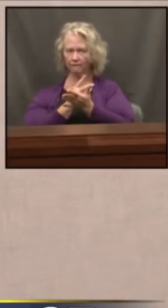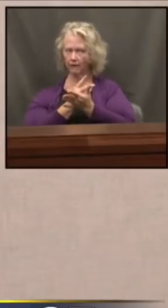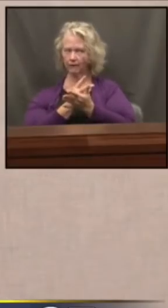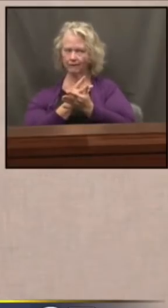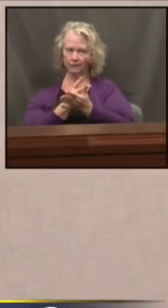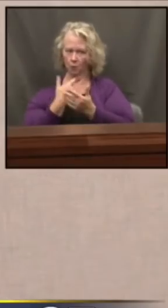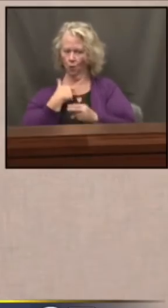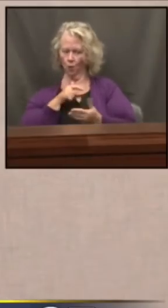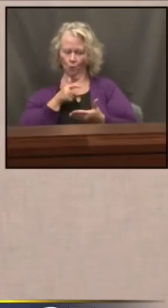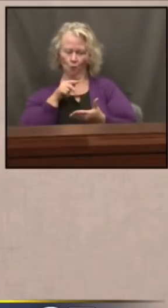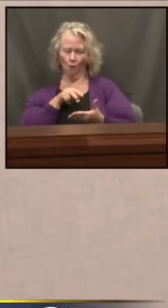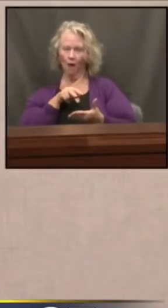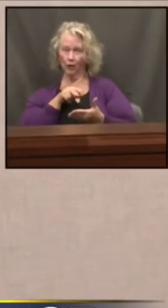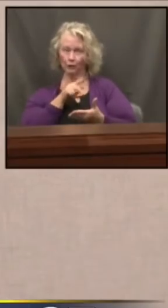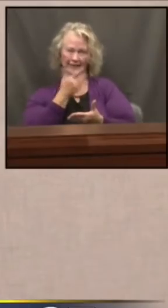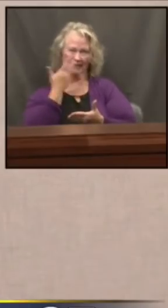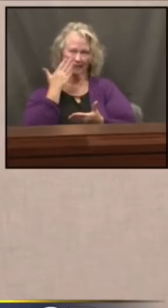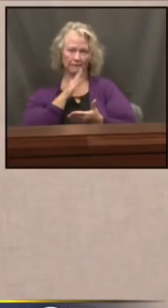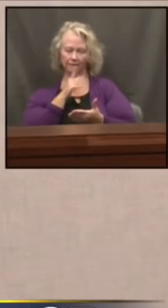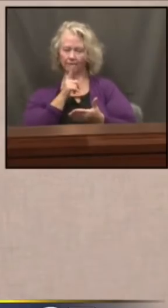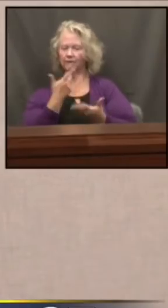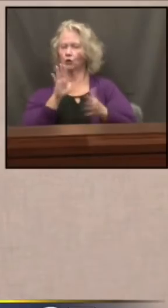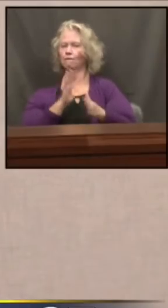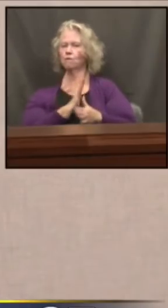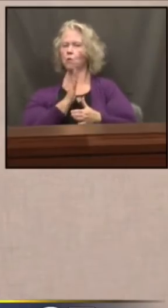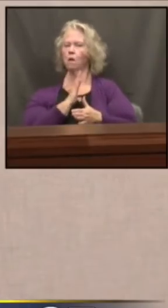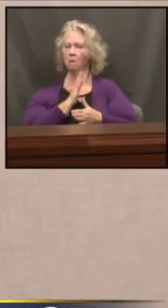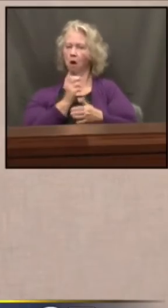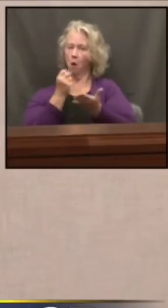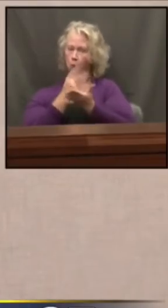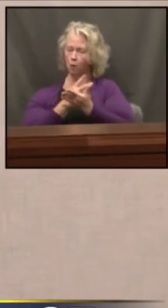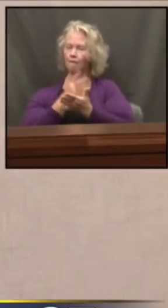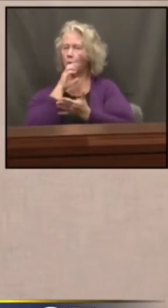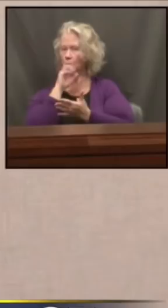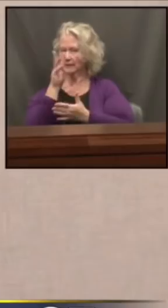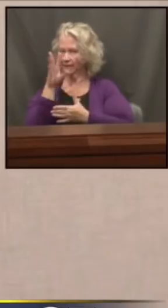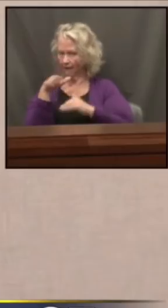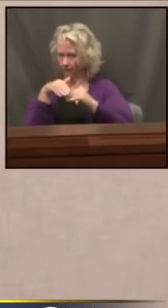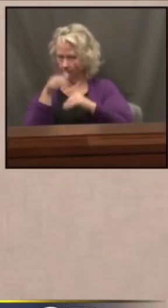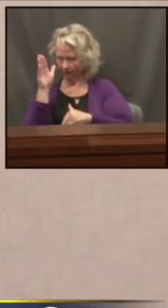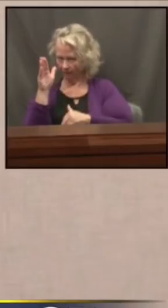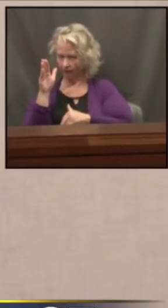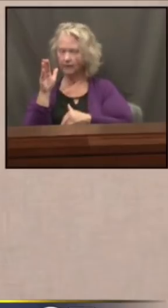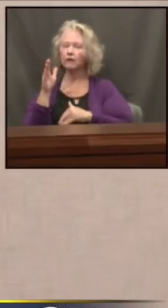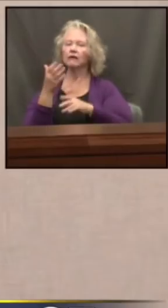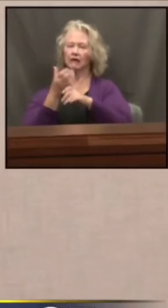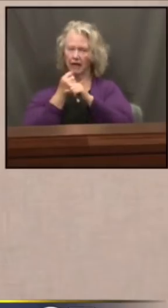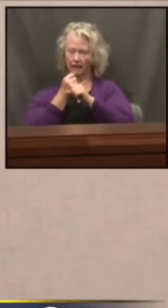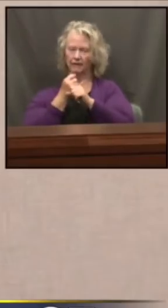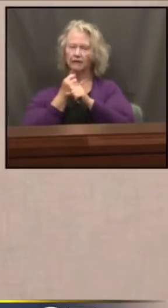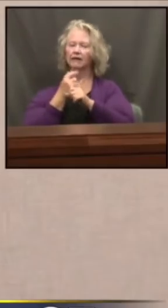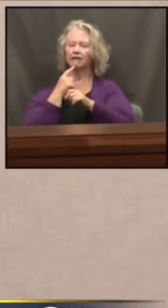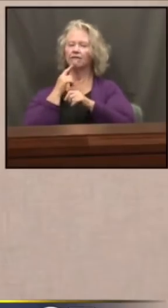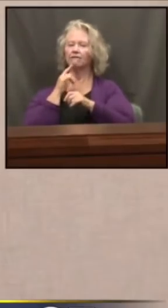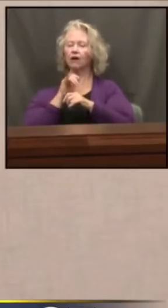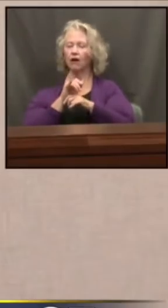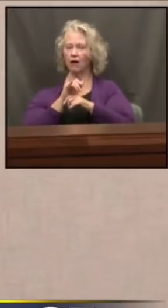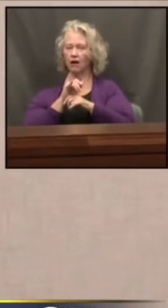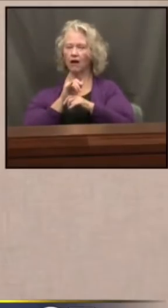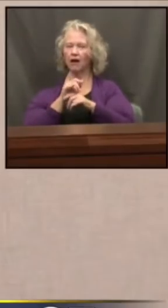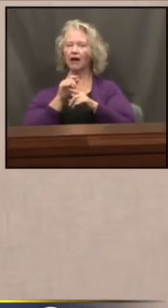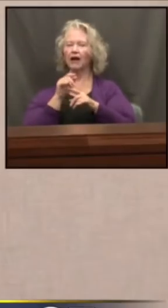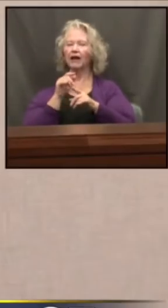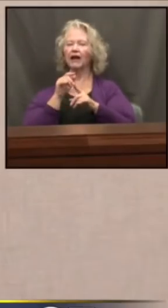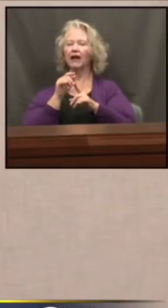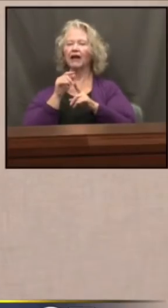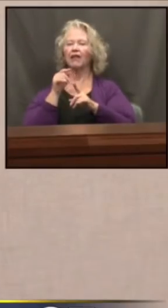it live here in real time, looks like they've formally approved people 65 and older who've received their second dose of Pfizer at least 6